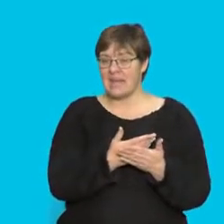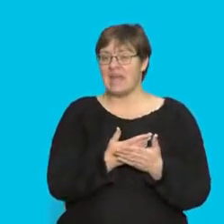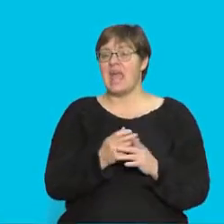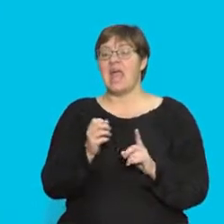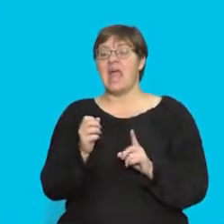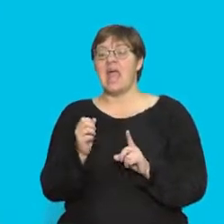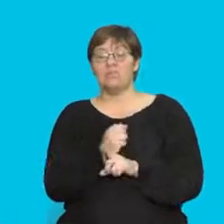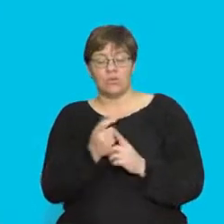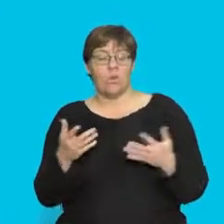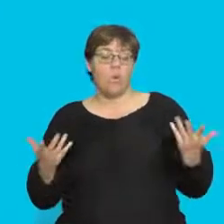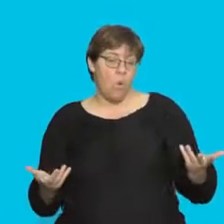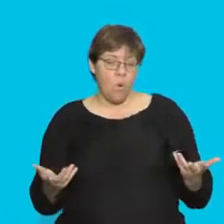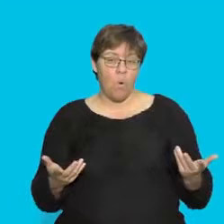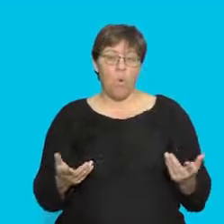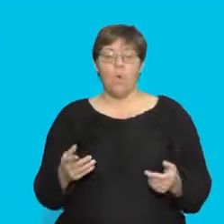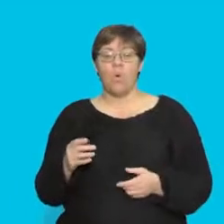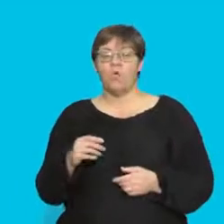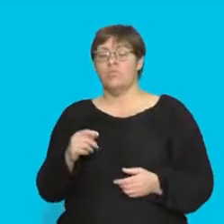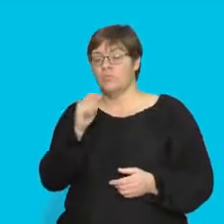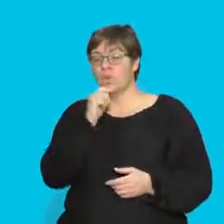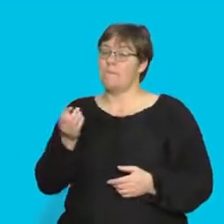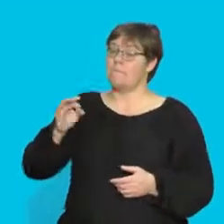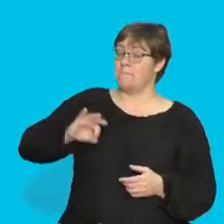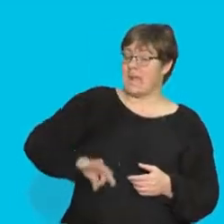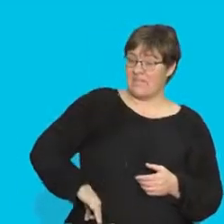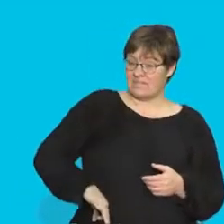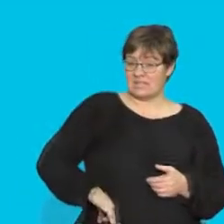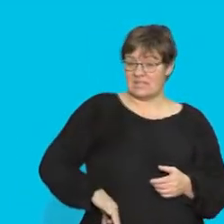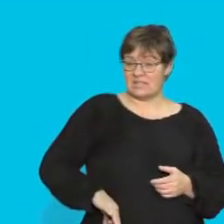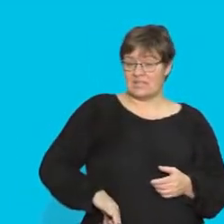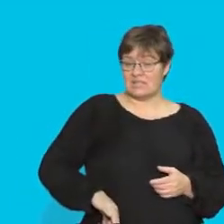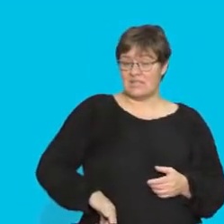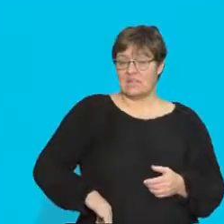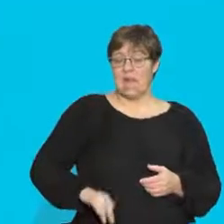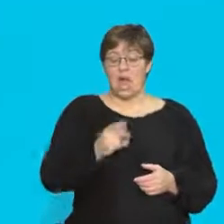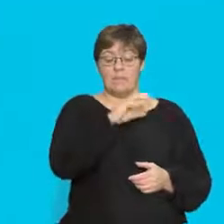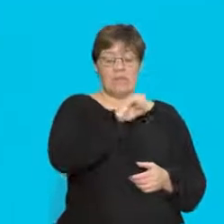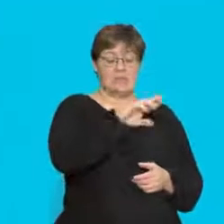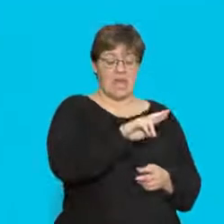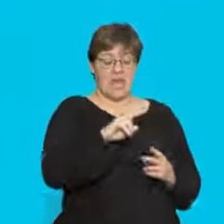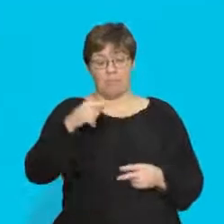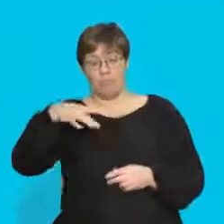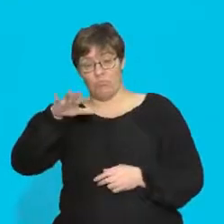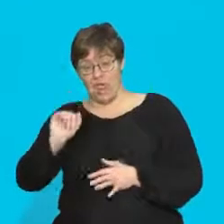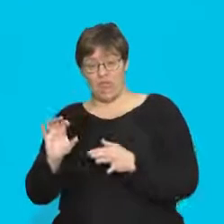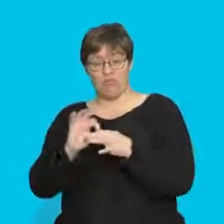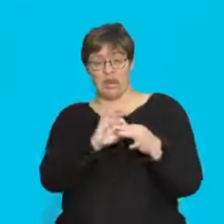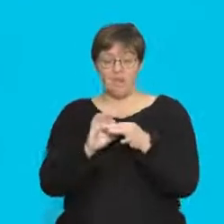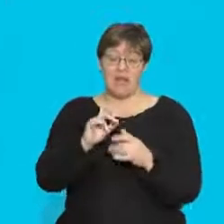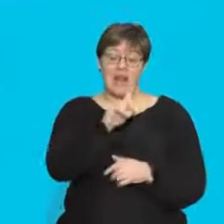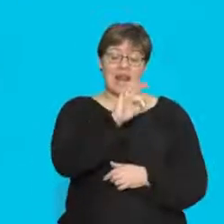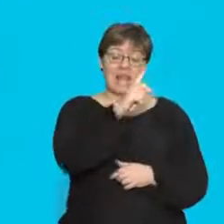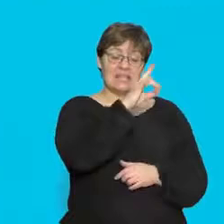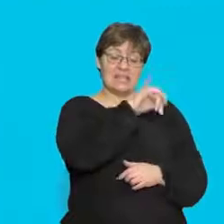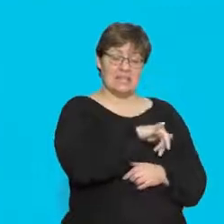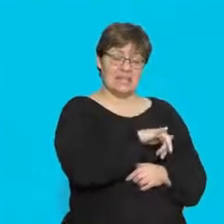can exploit or use to his or her benefit the predator-prey relationship